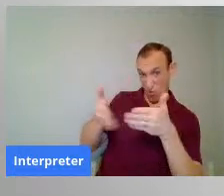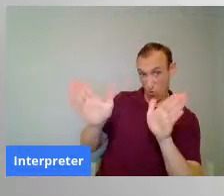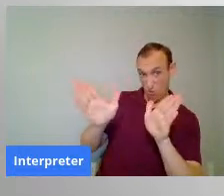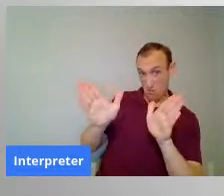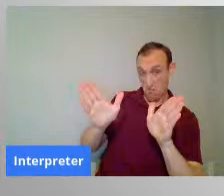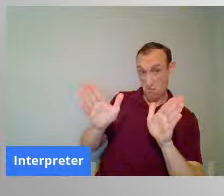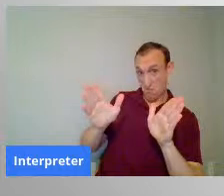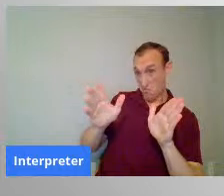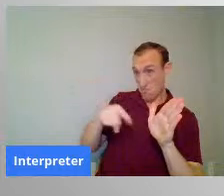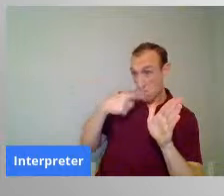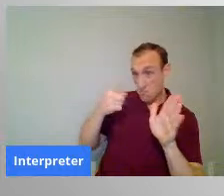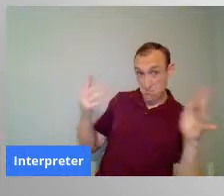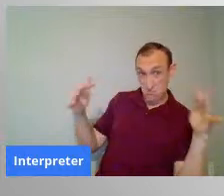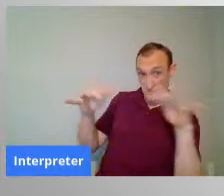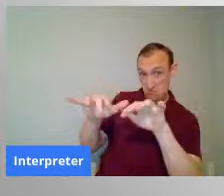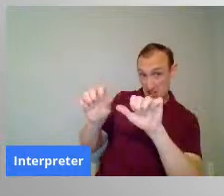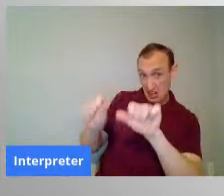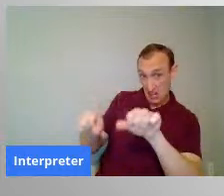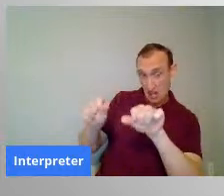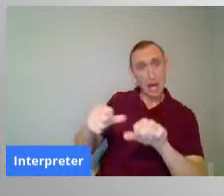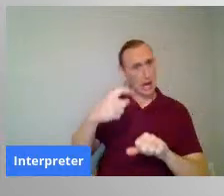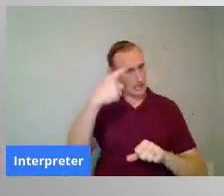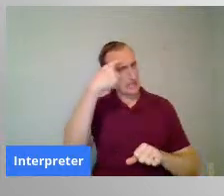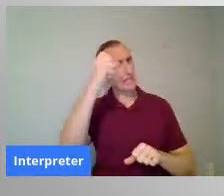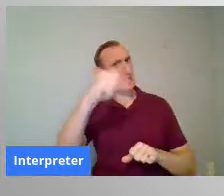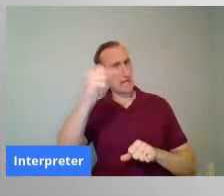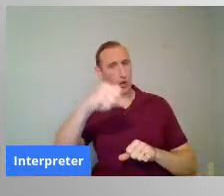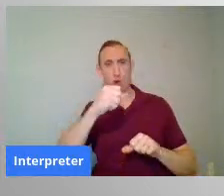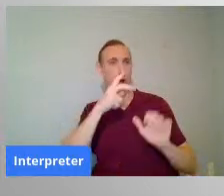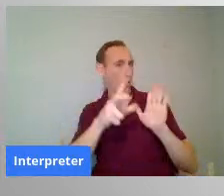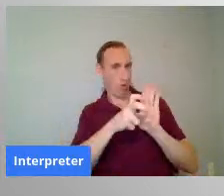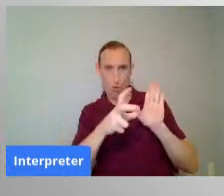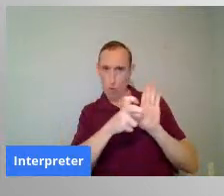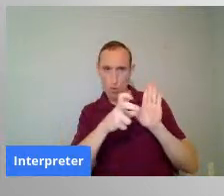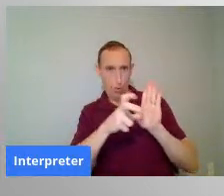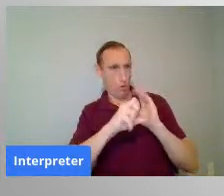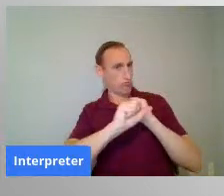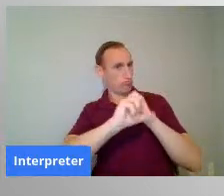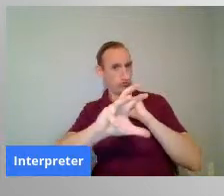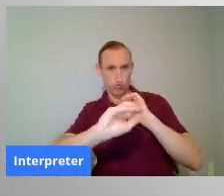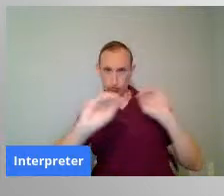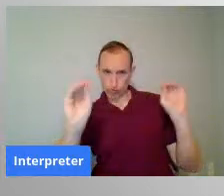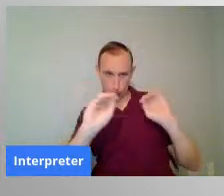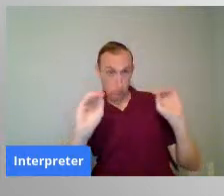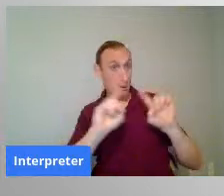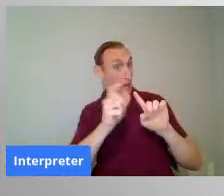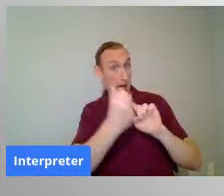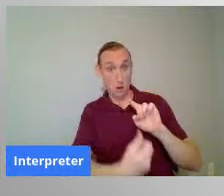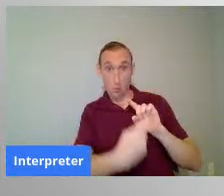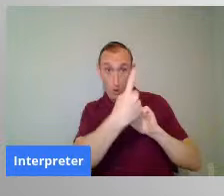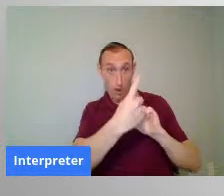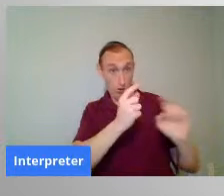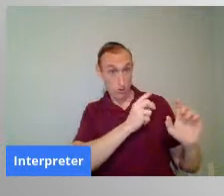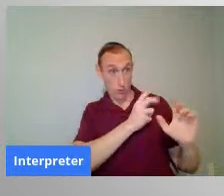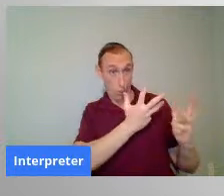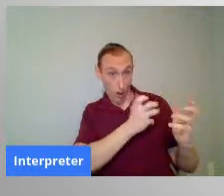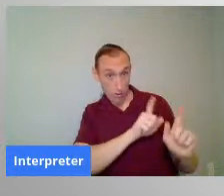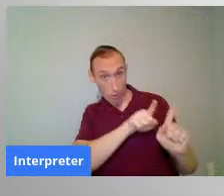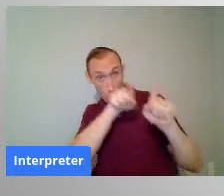Yes, I believe so. I mean, they're not recorded and broadcast, but anyone who wants to attend